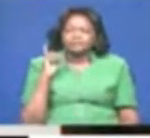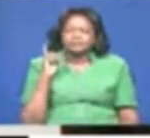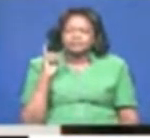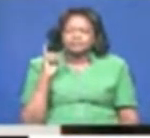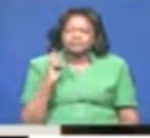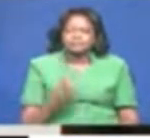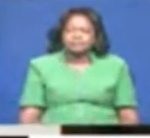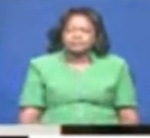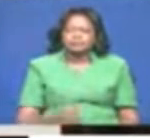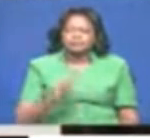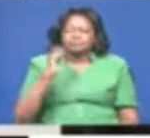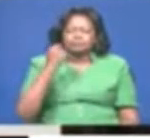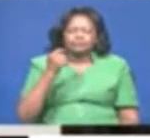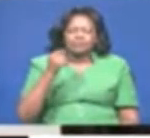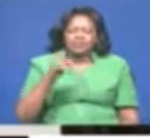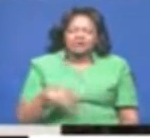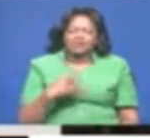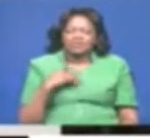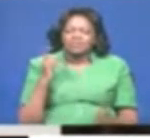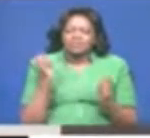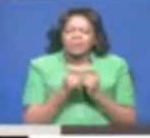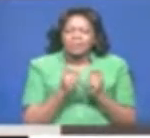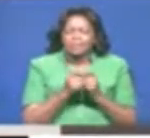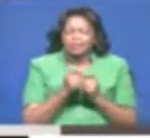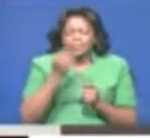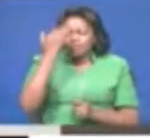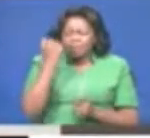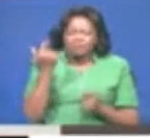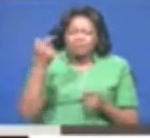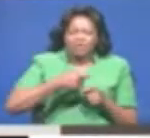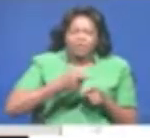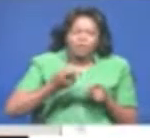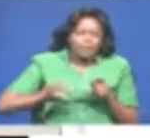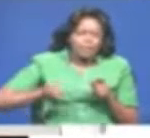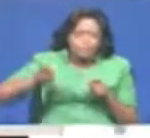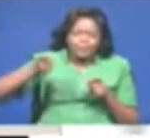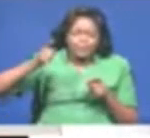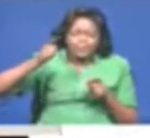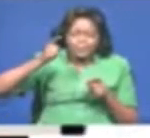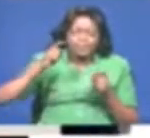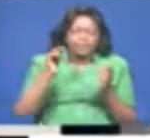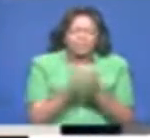Kenyans are already feeling the pinch from hiked fuel prices to scarcity of the commodity.